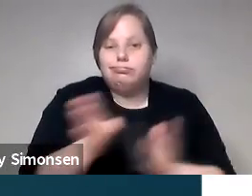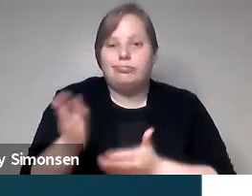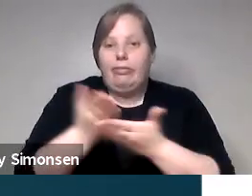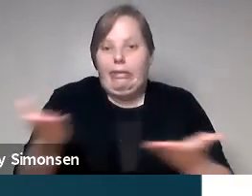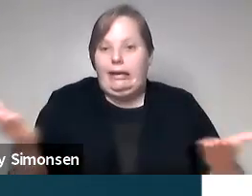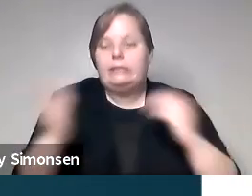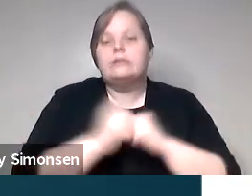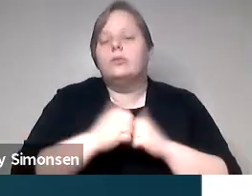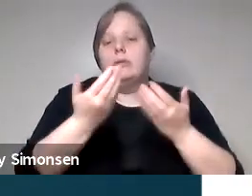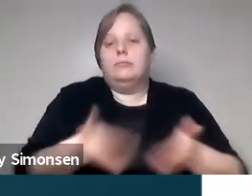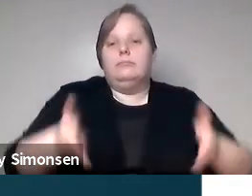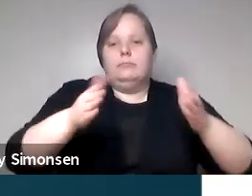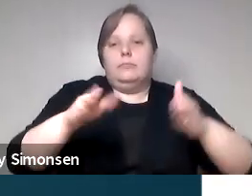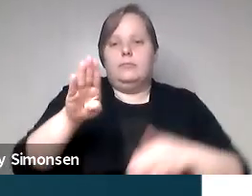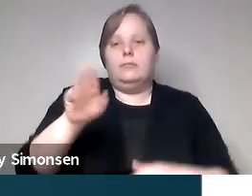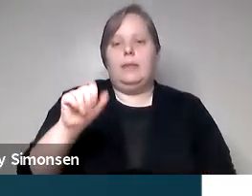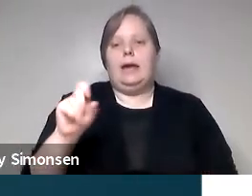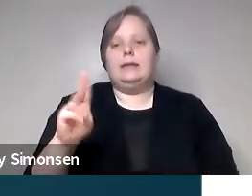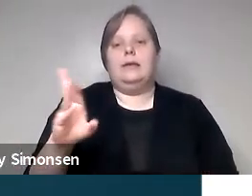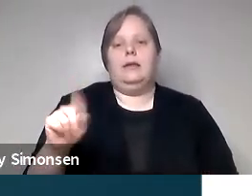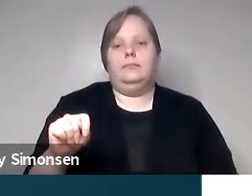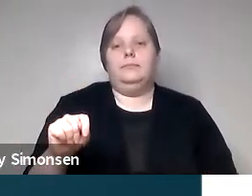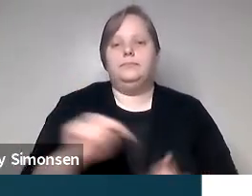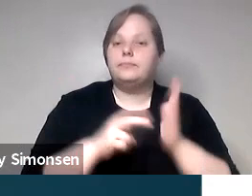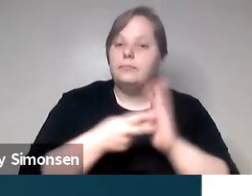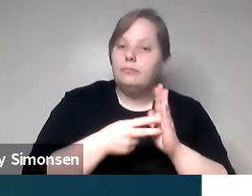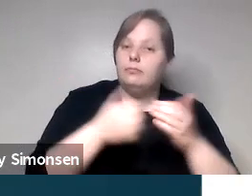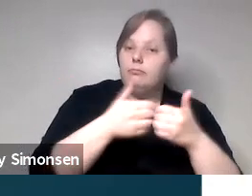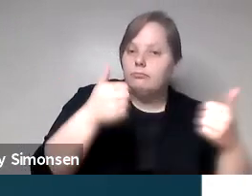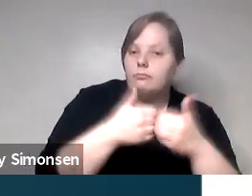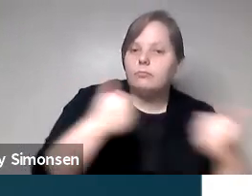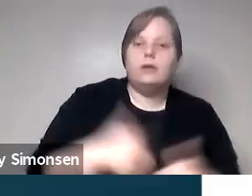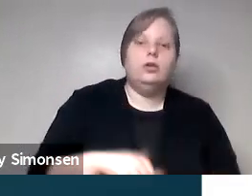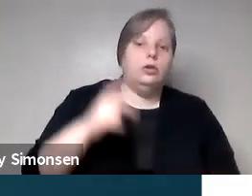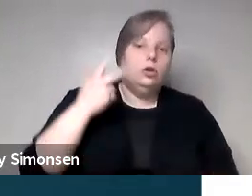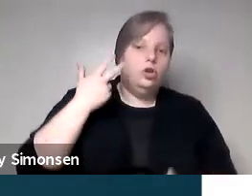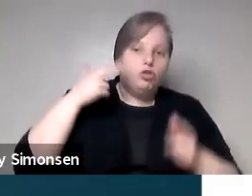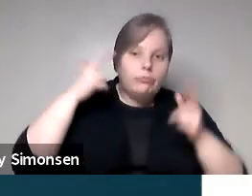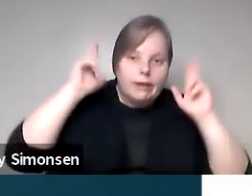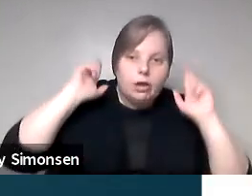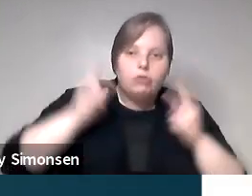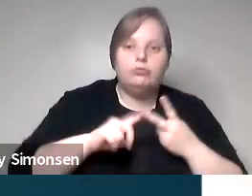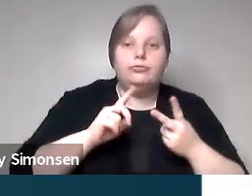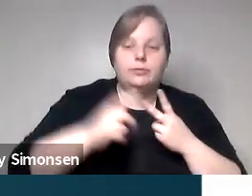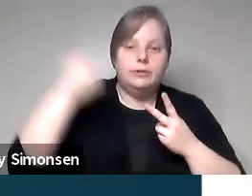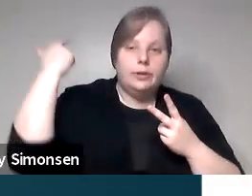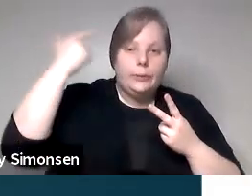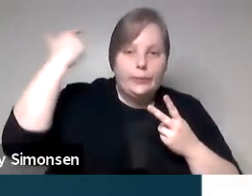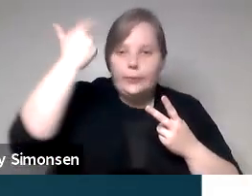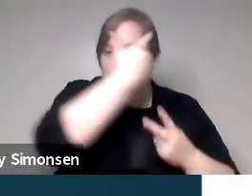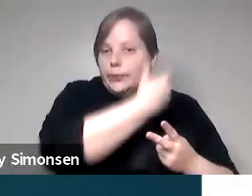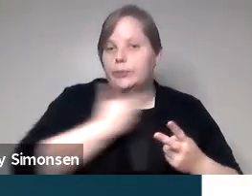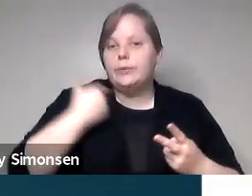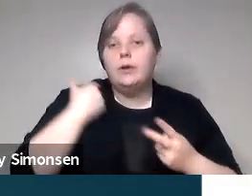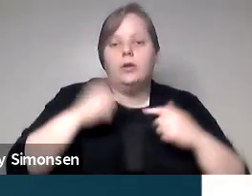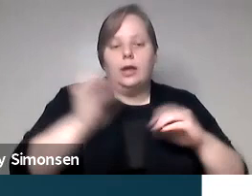You can separate out appliances like curling irons, hair dryers, things like that into a basket,